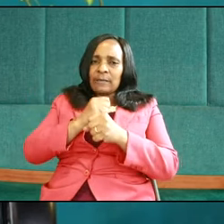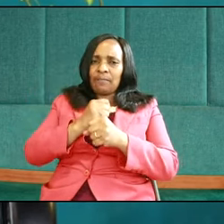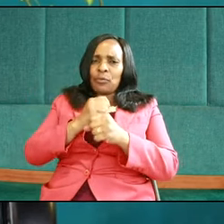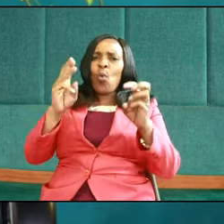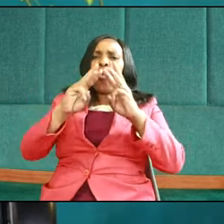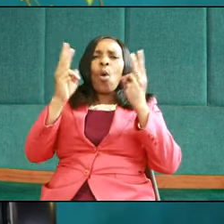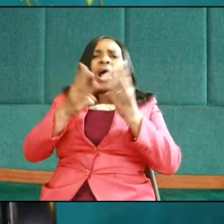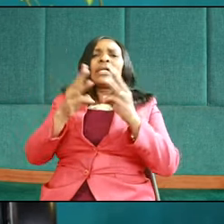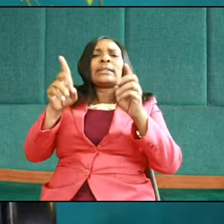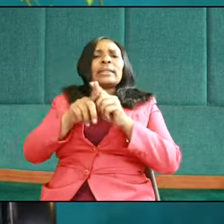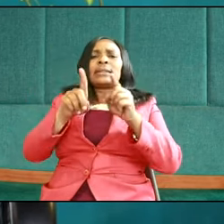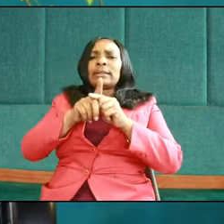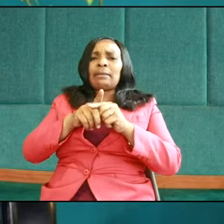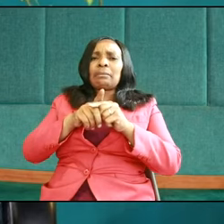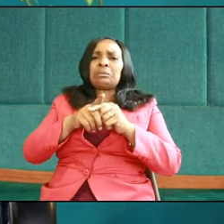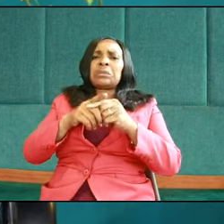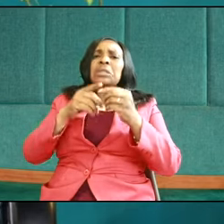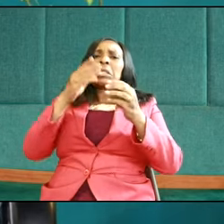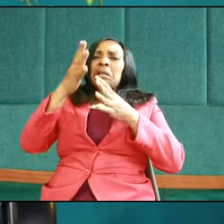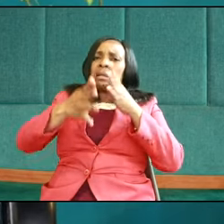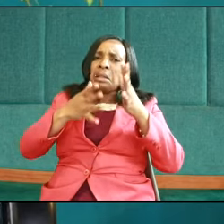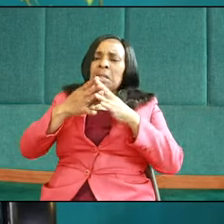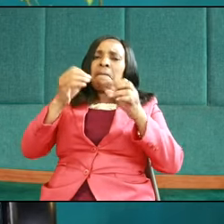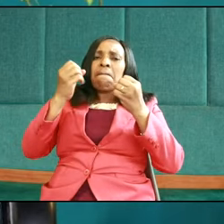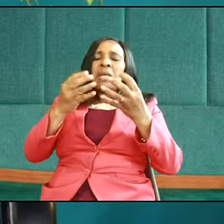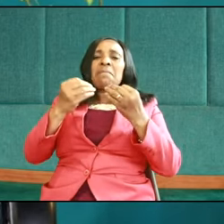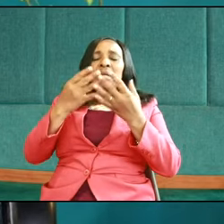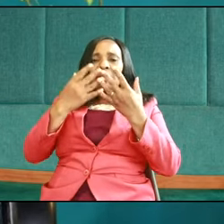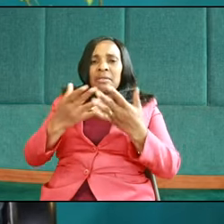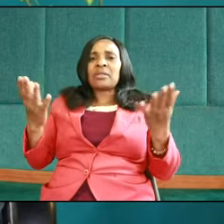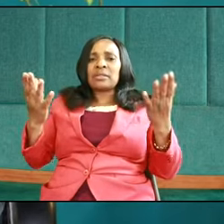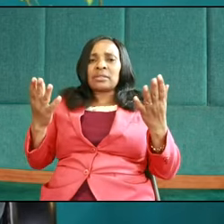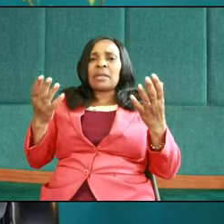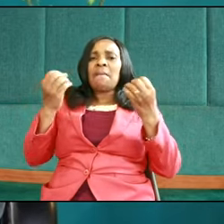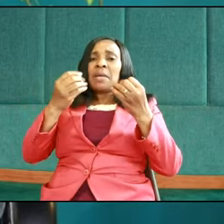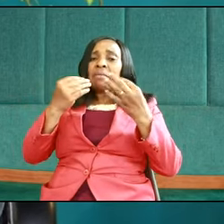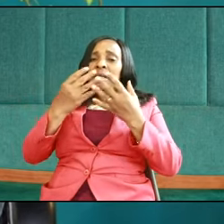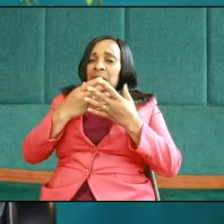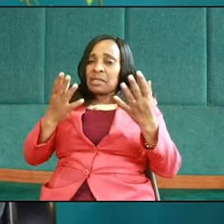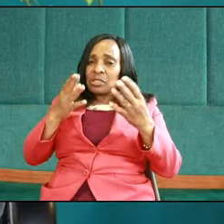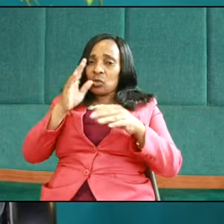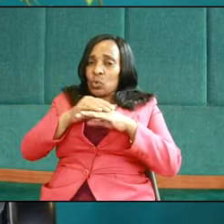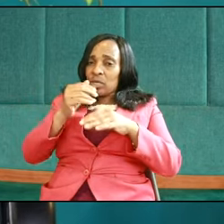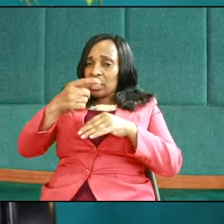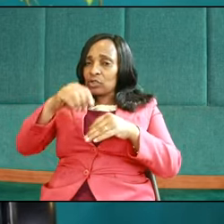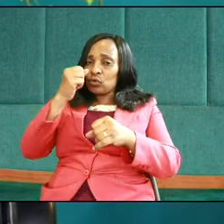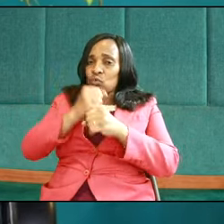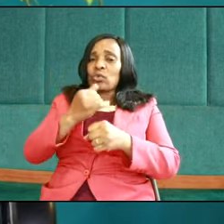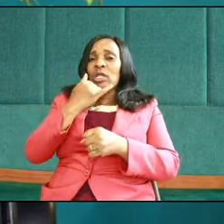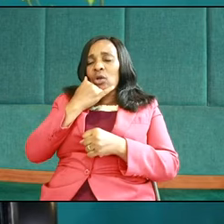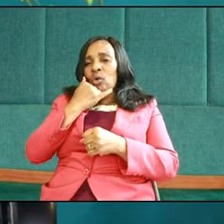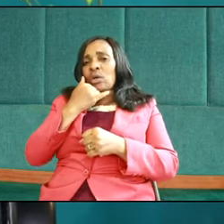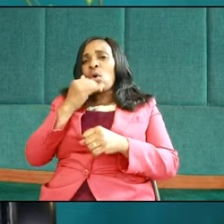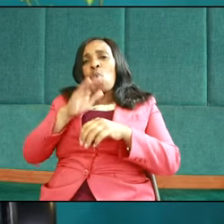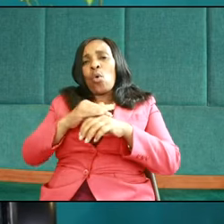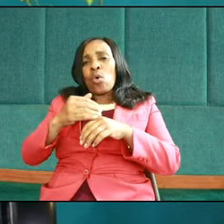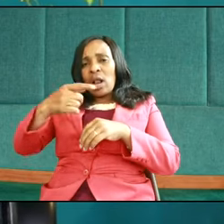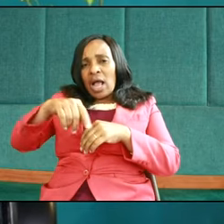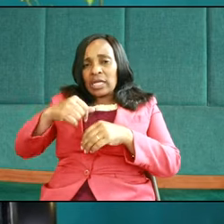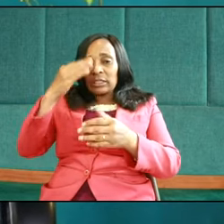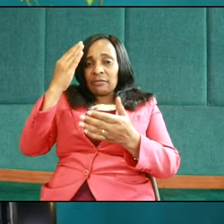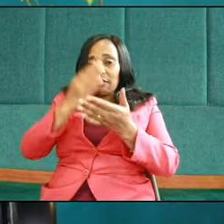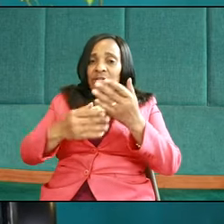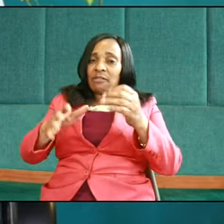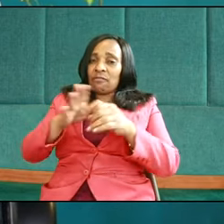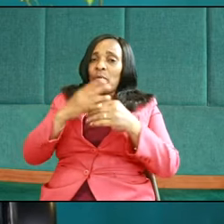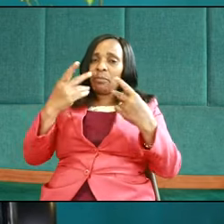syndrome. Idolatry exists in many forms. There are many things calling us to do the wrong. And we are called upon as God's faithful